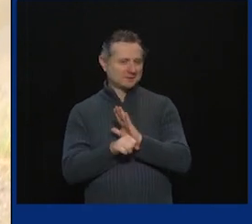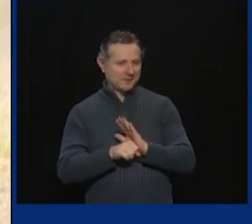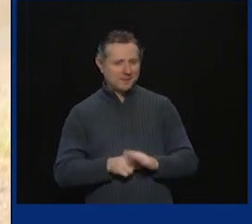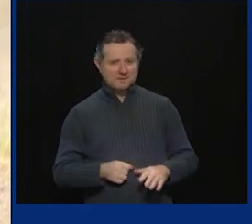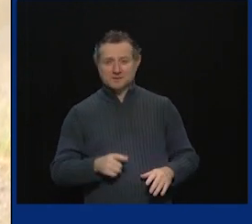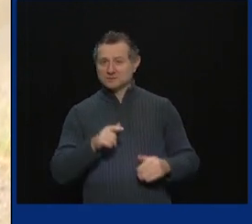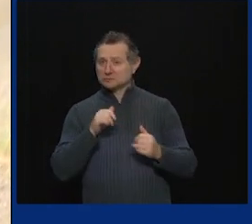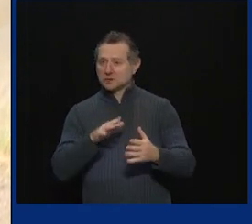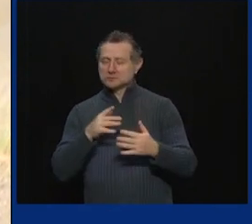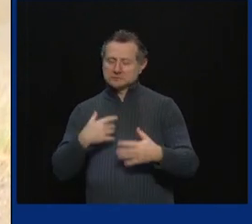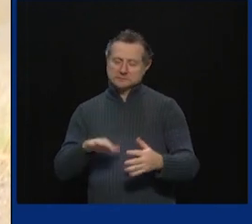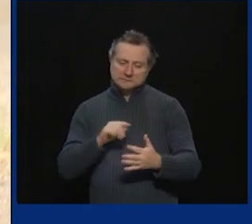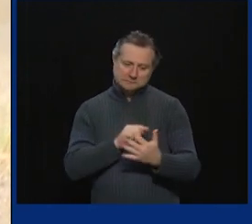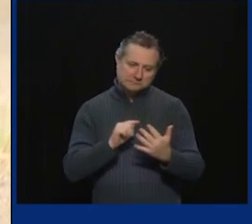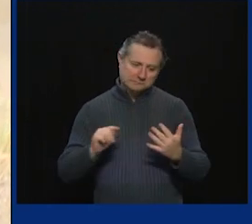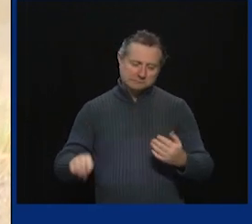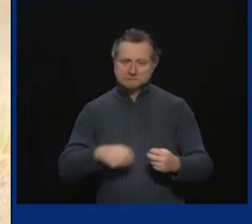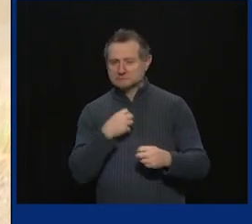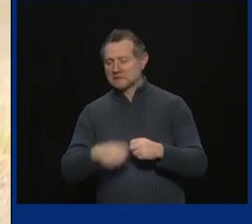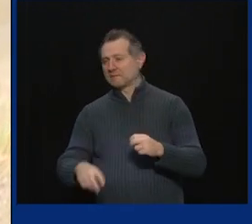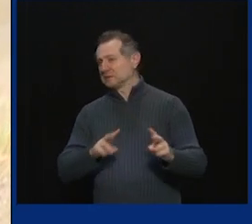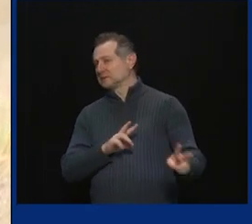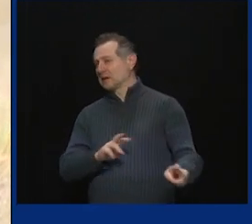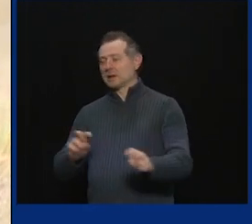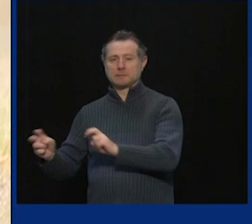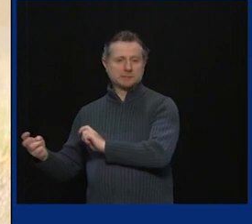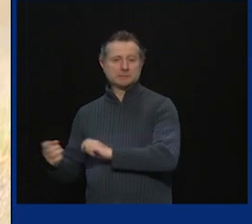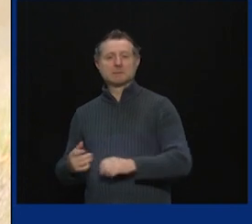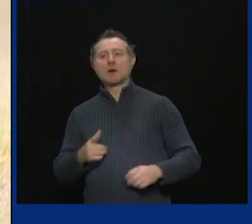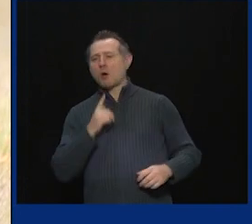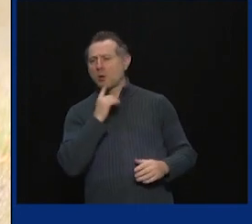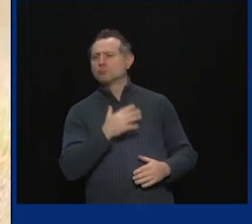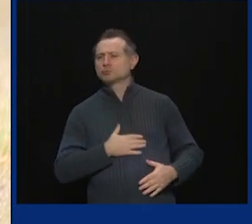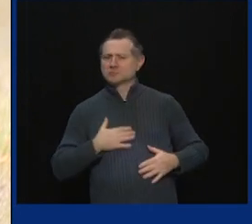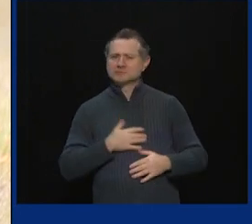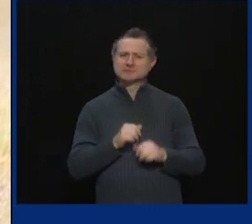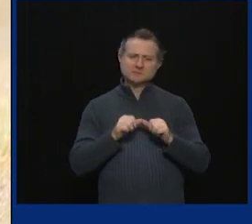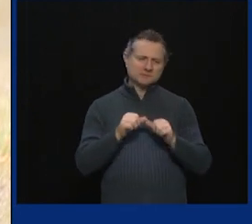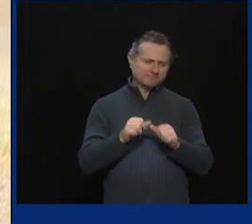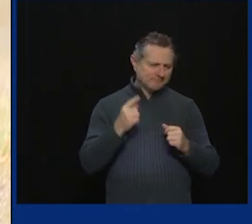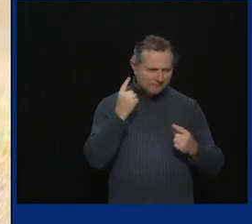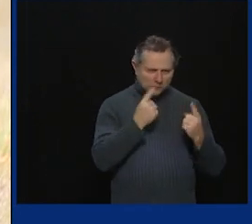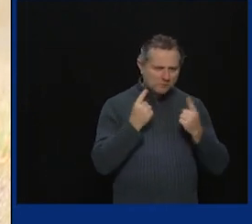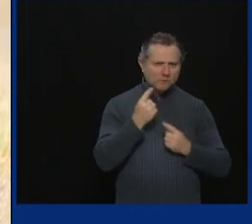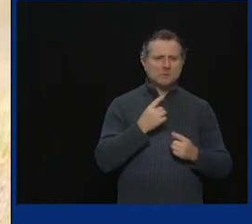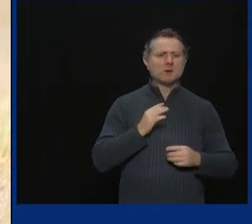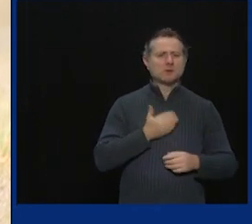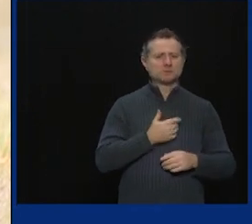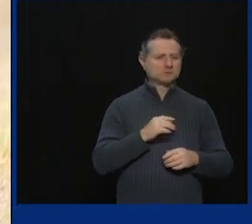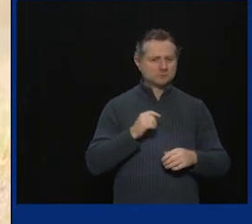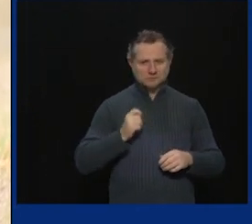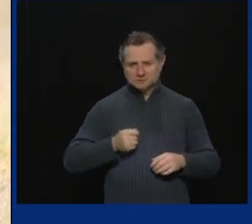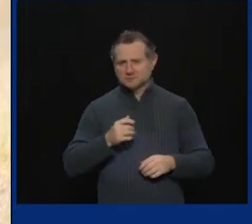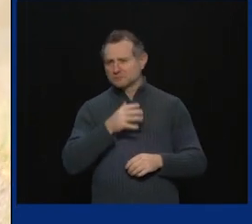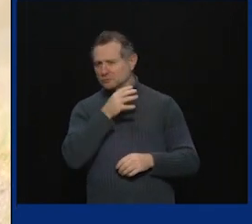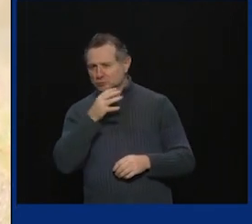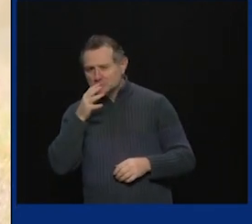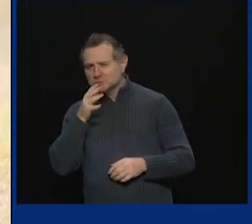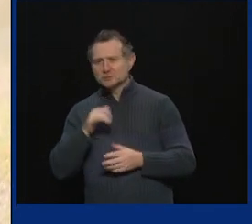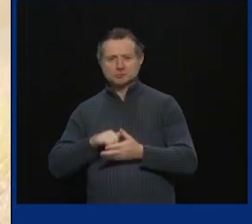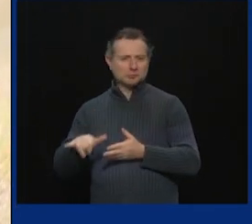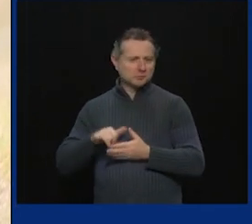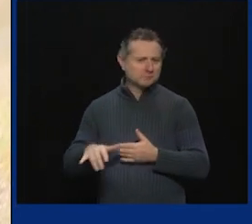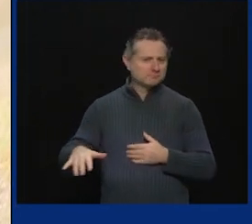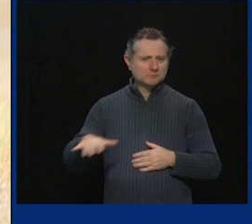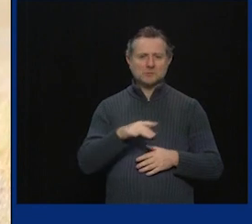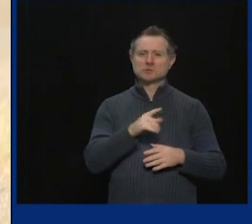issues. We ask that you continue your thoughtfulness of our needs in rural New York in your decision making.